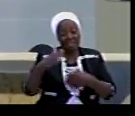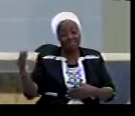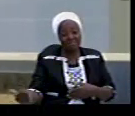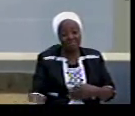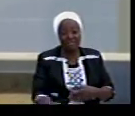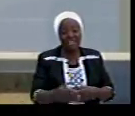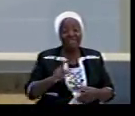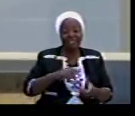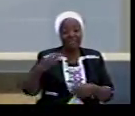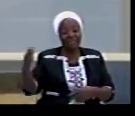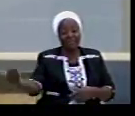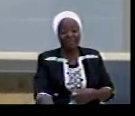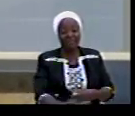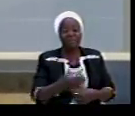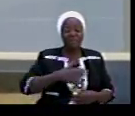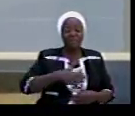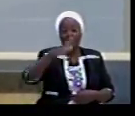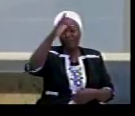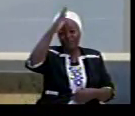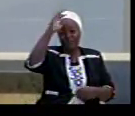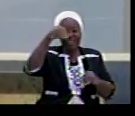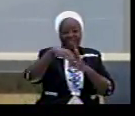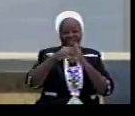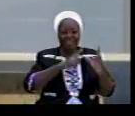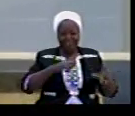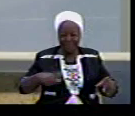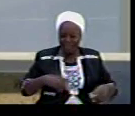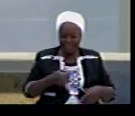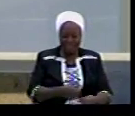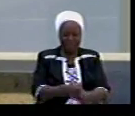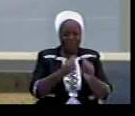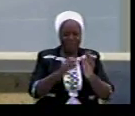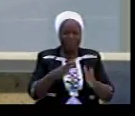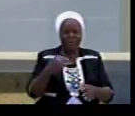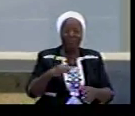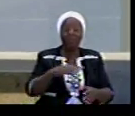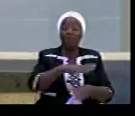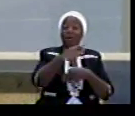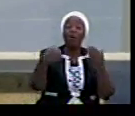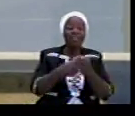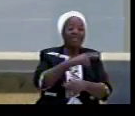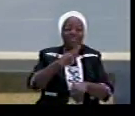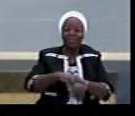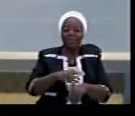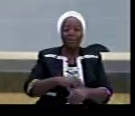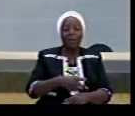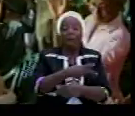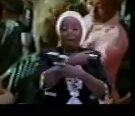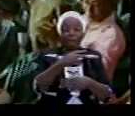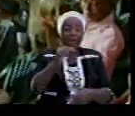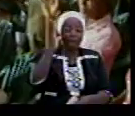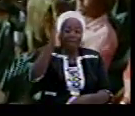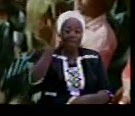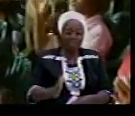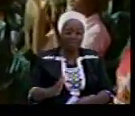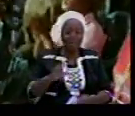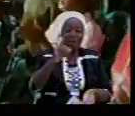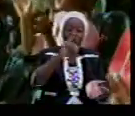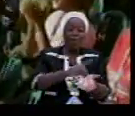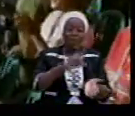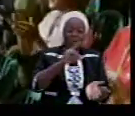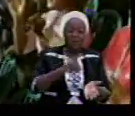Lord, the apostle to the nations, Pastor Dr.